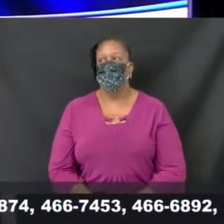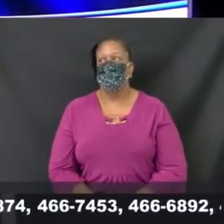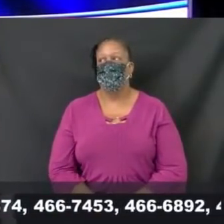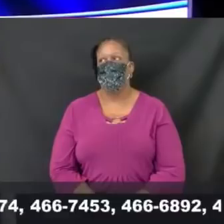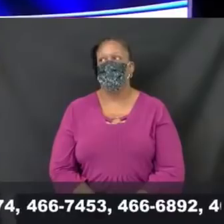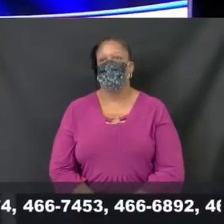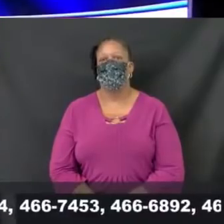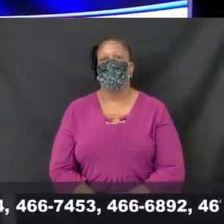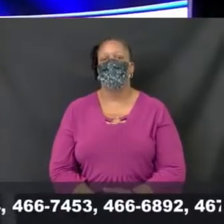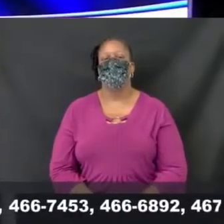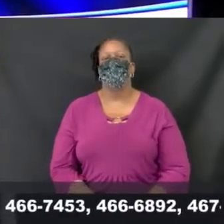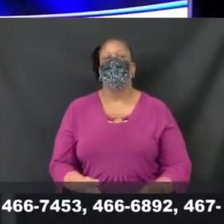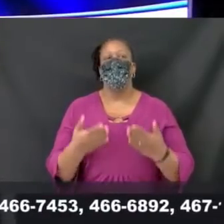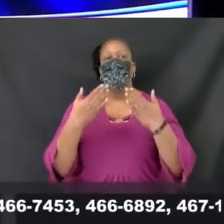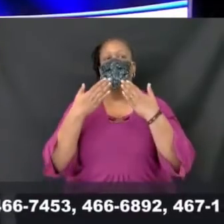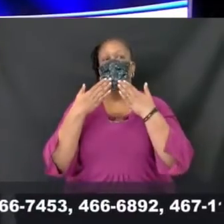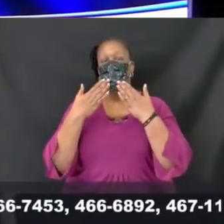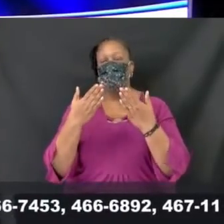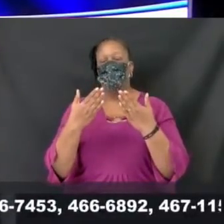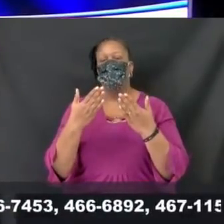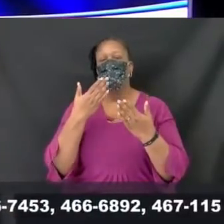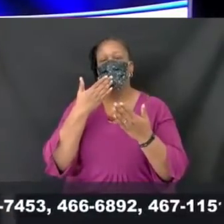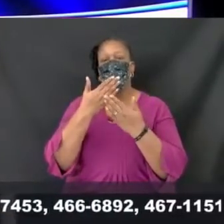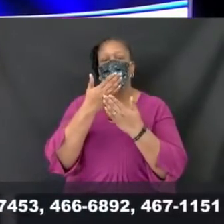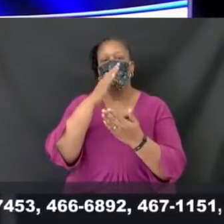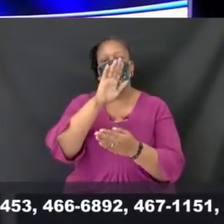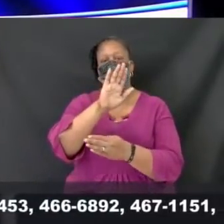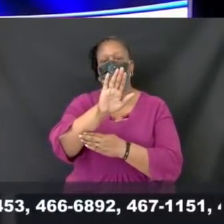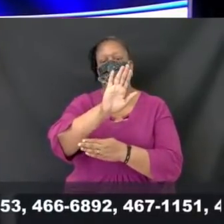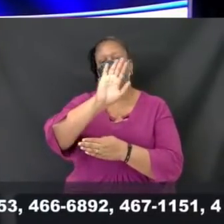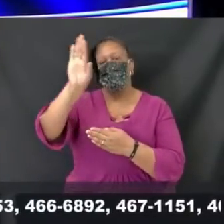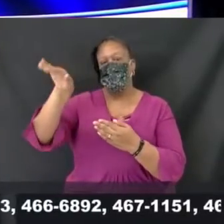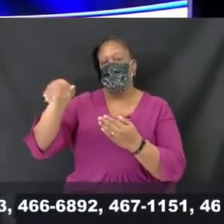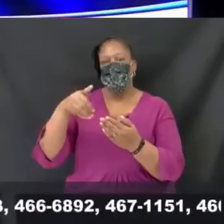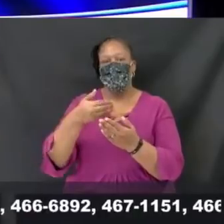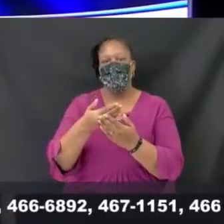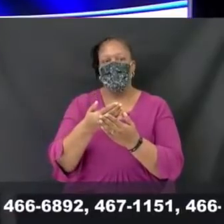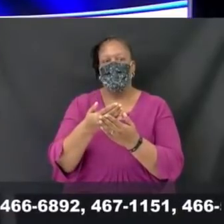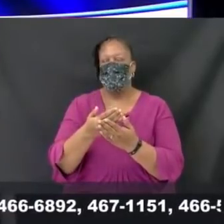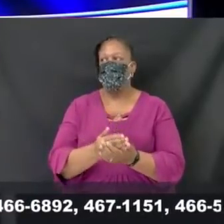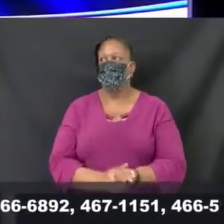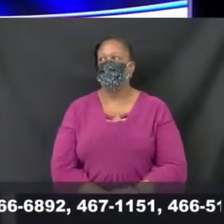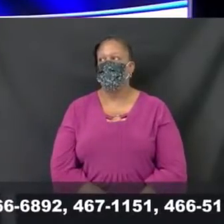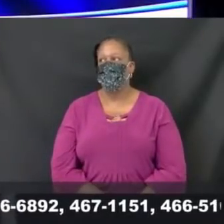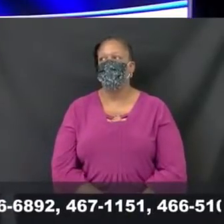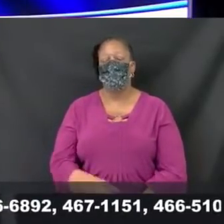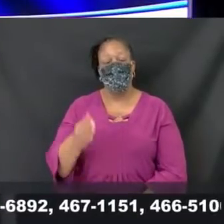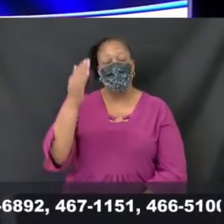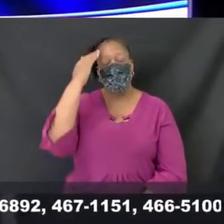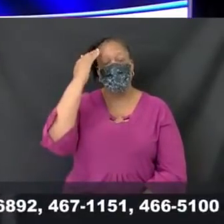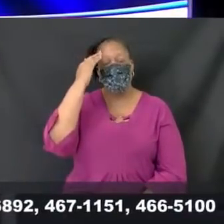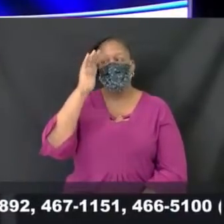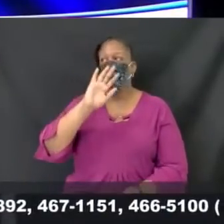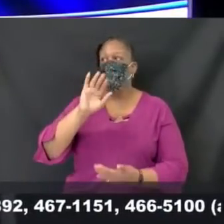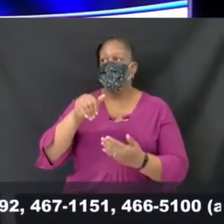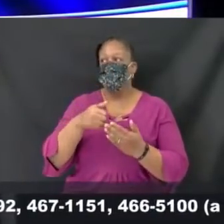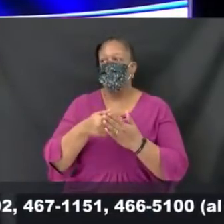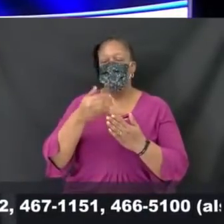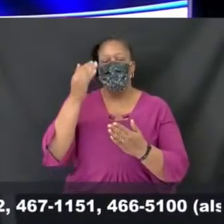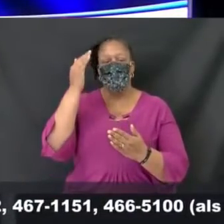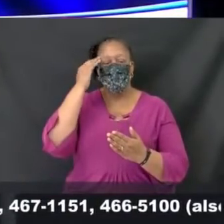Thank you very much, Mr. Williams, and pleasant good afternoon to all. I'm certain that by now everyone is quite familiar with